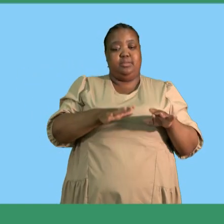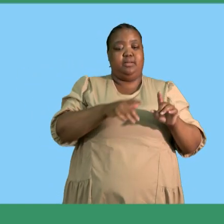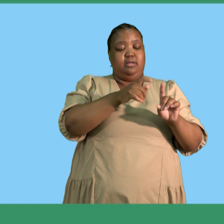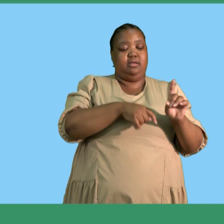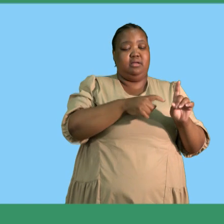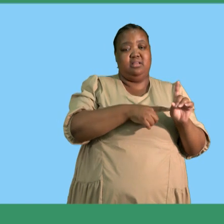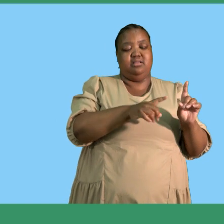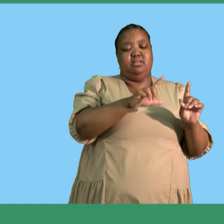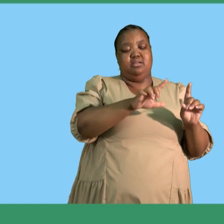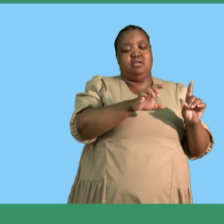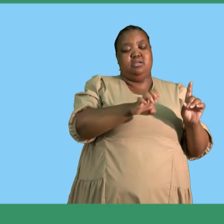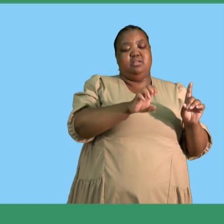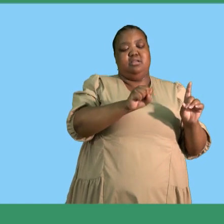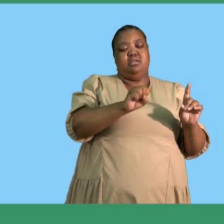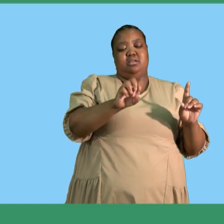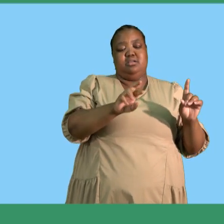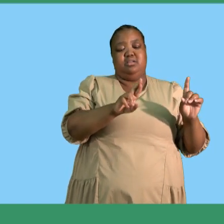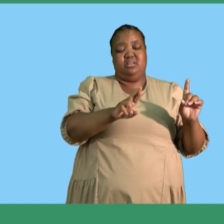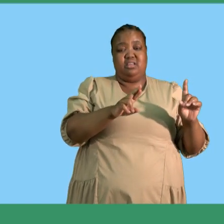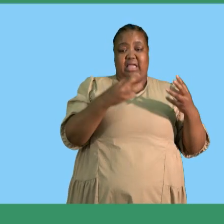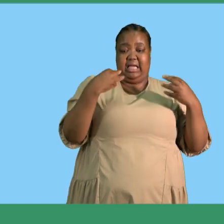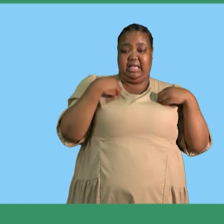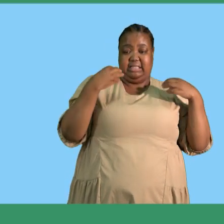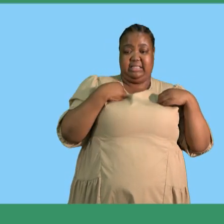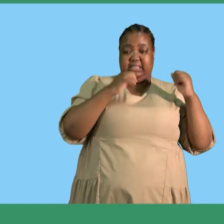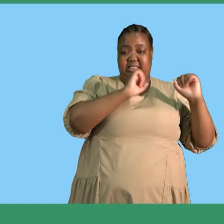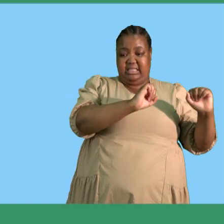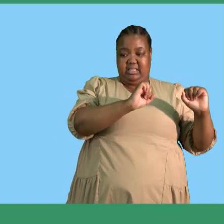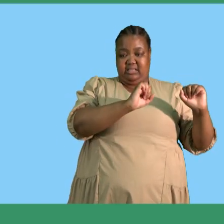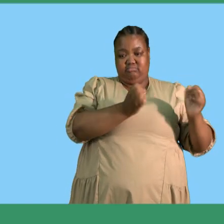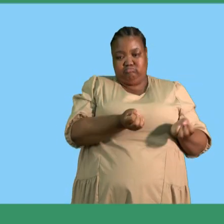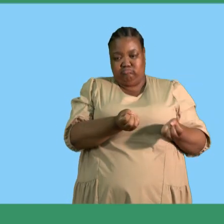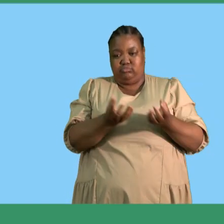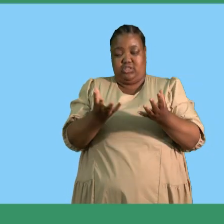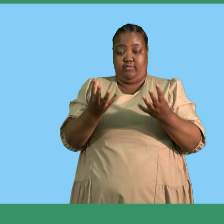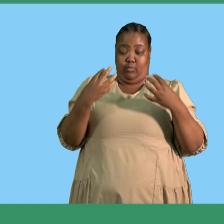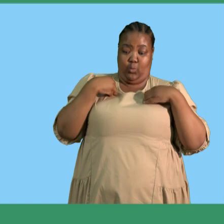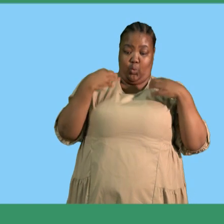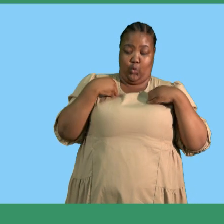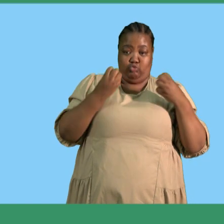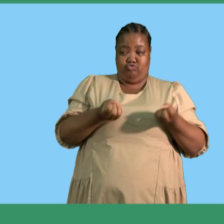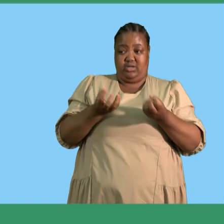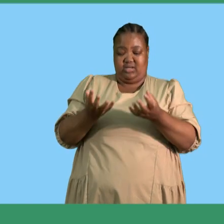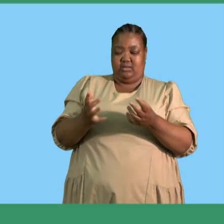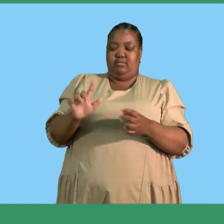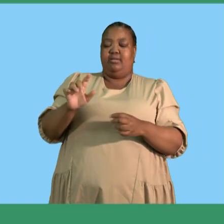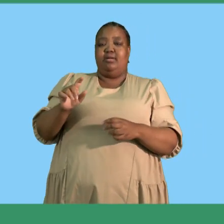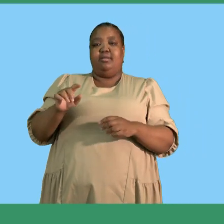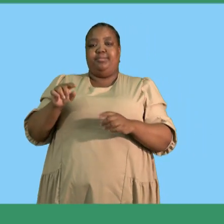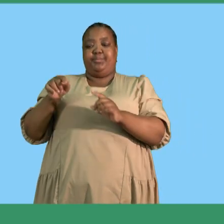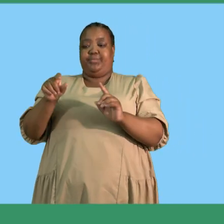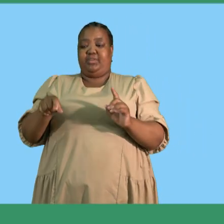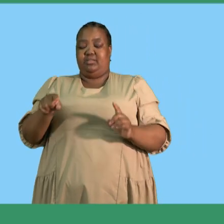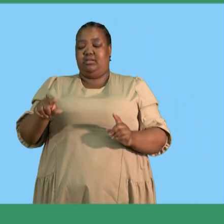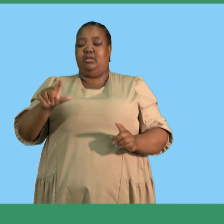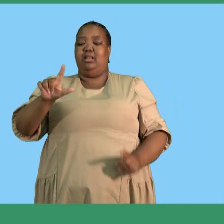is someone that gives you their assets, so they own it. A lessee is the person